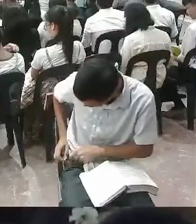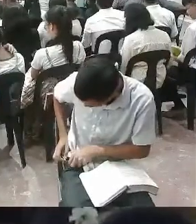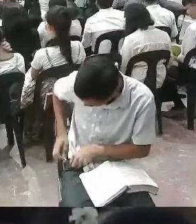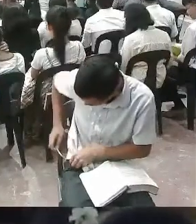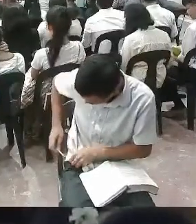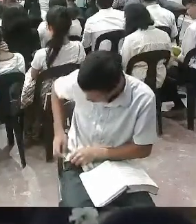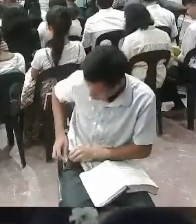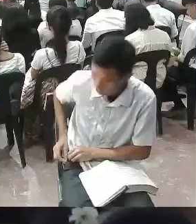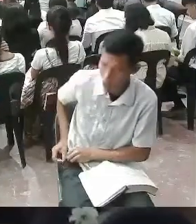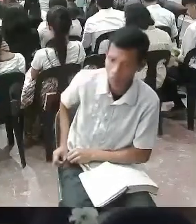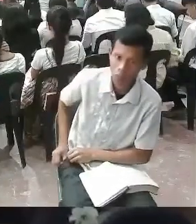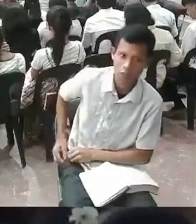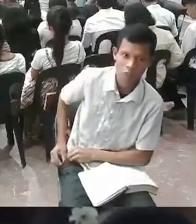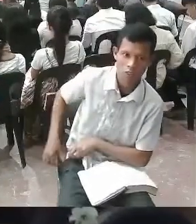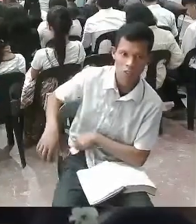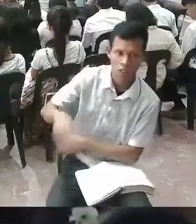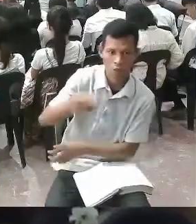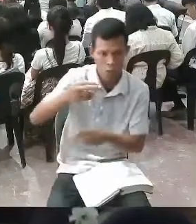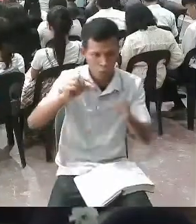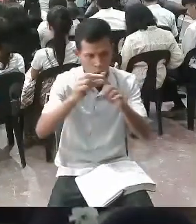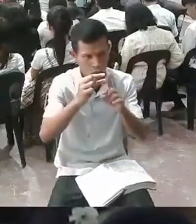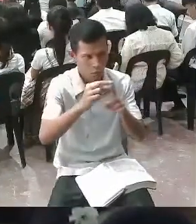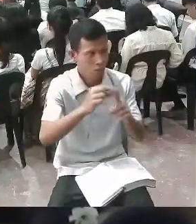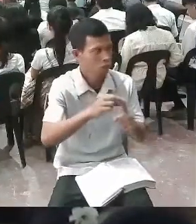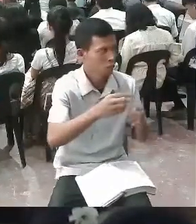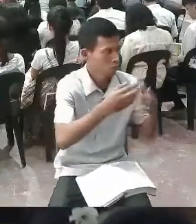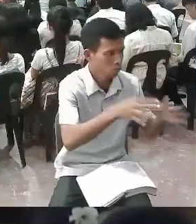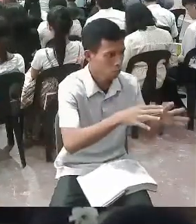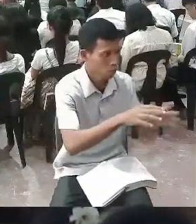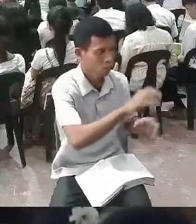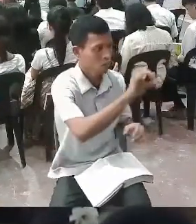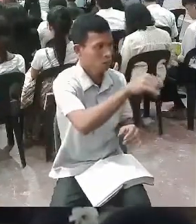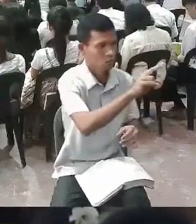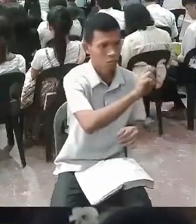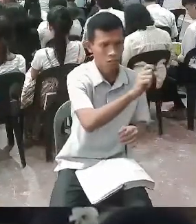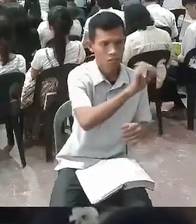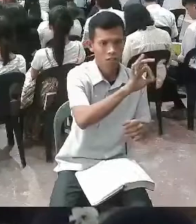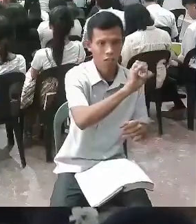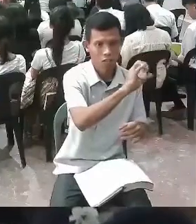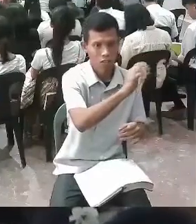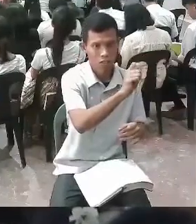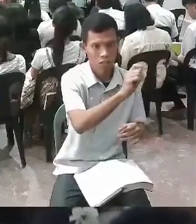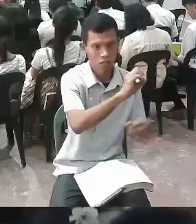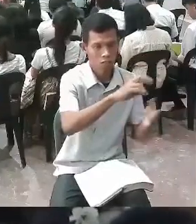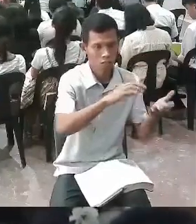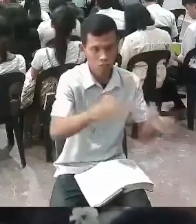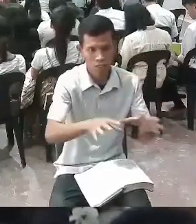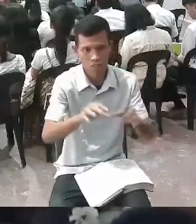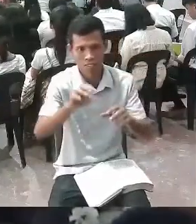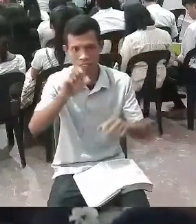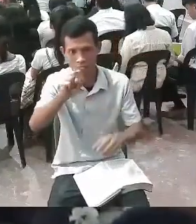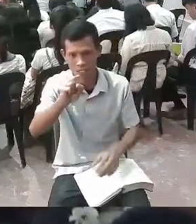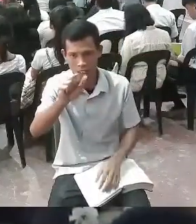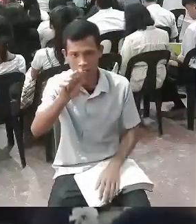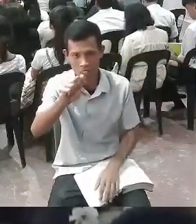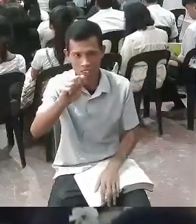word sanctification, okay? And here's the way it is. I have been